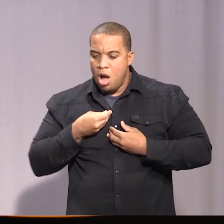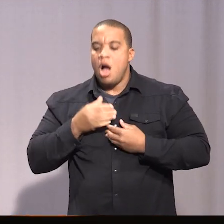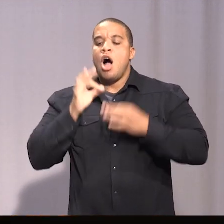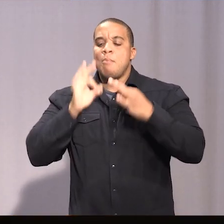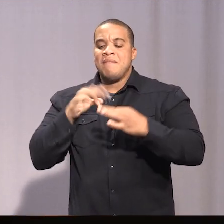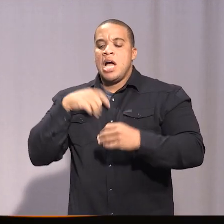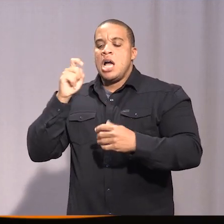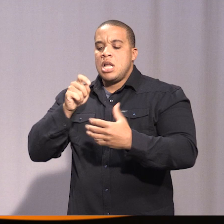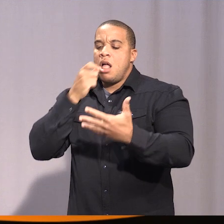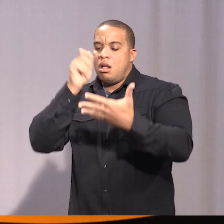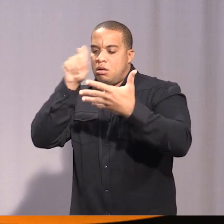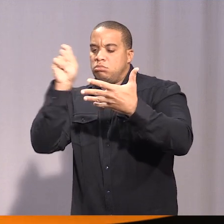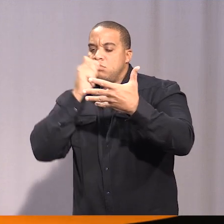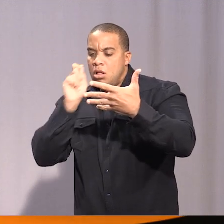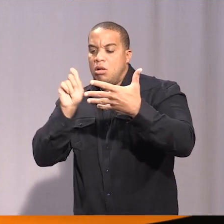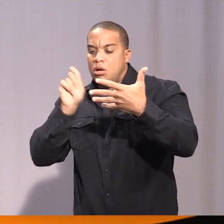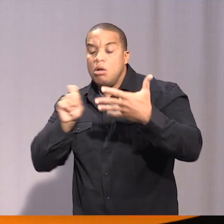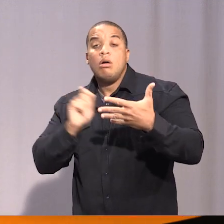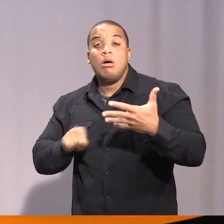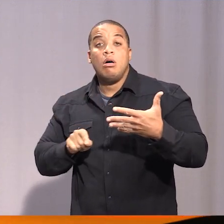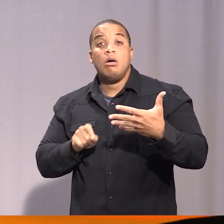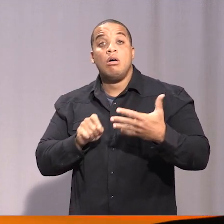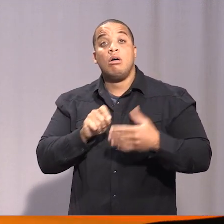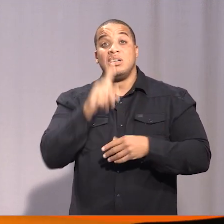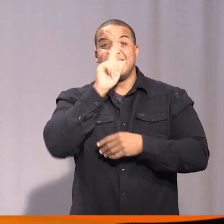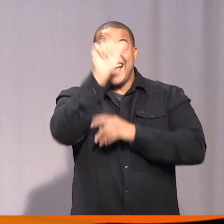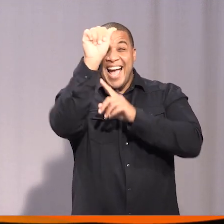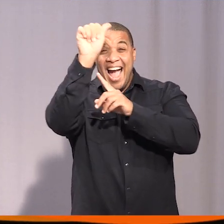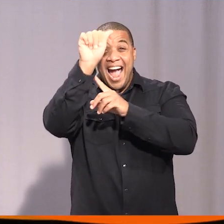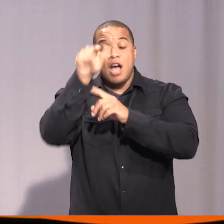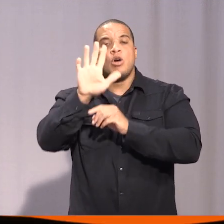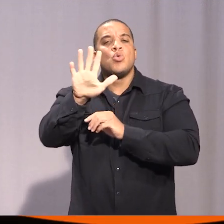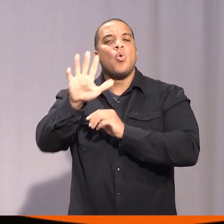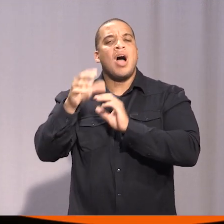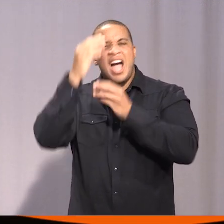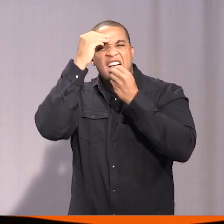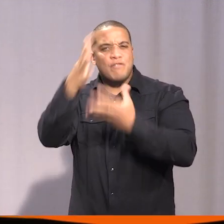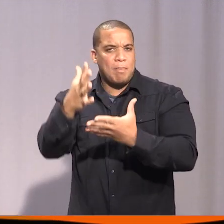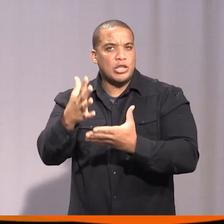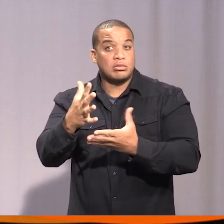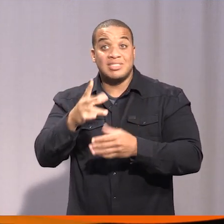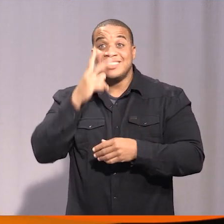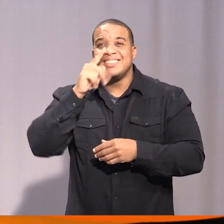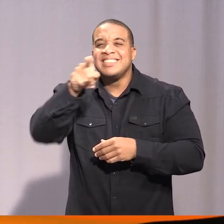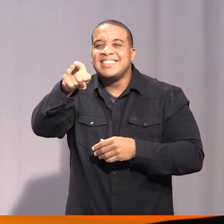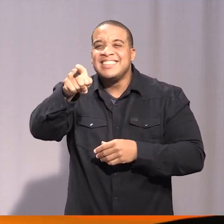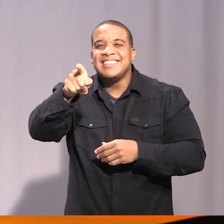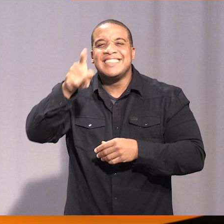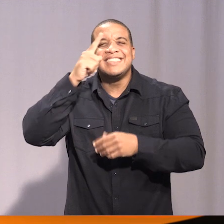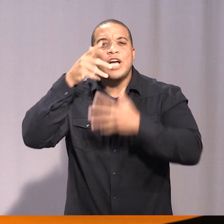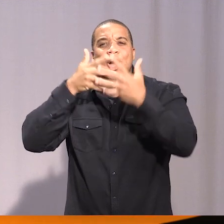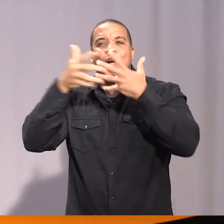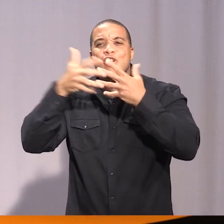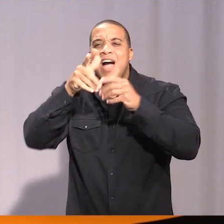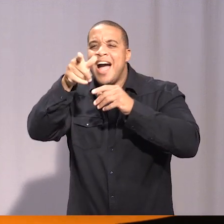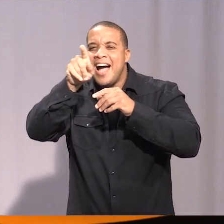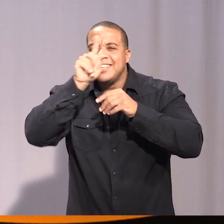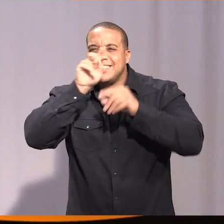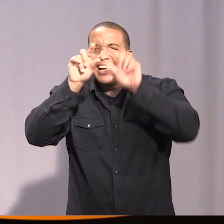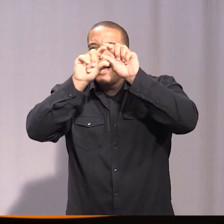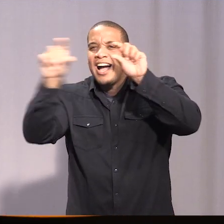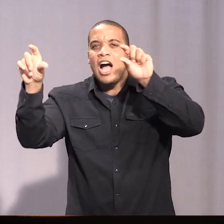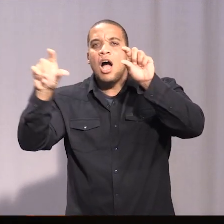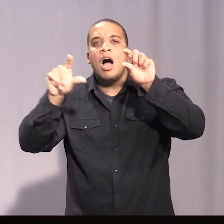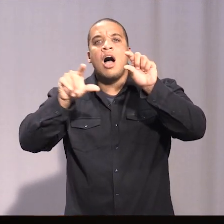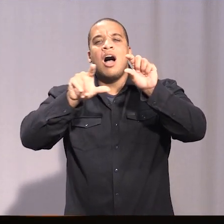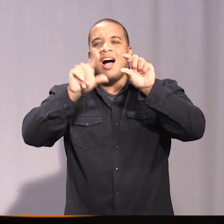request. So in Part A is the student's information. As you can see at the top, a bunch of things are blurred